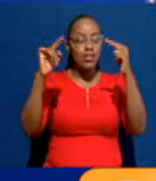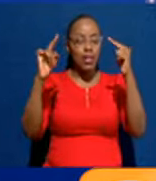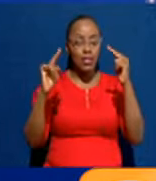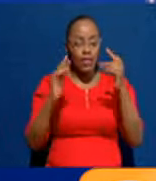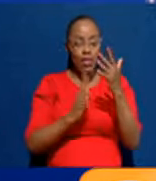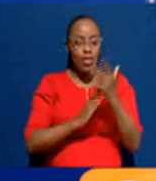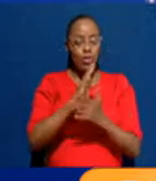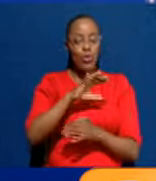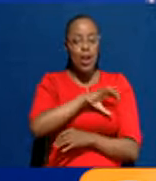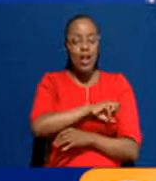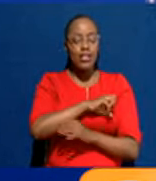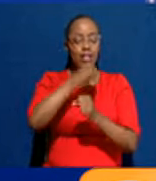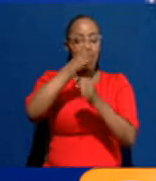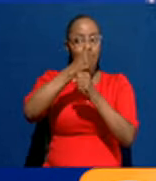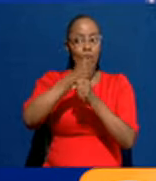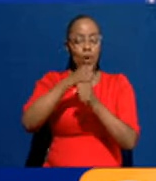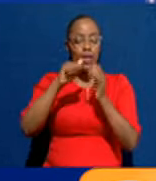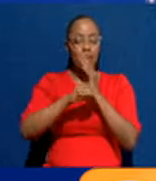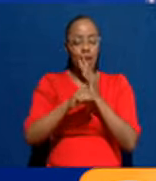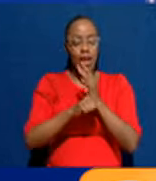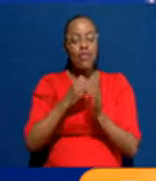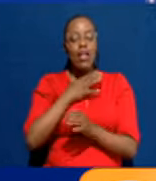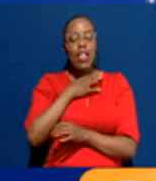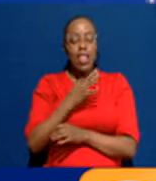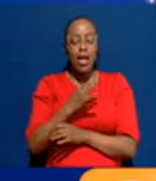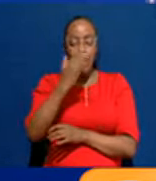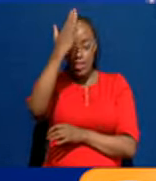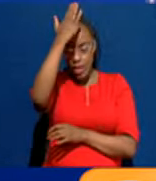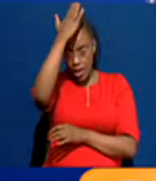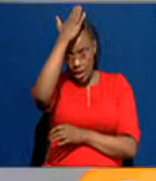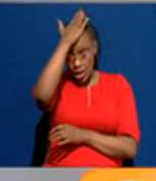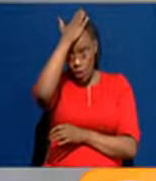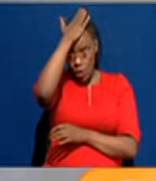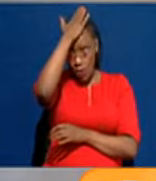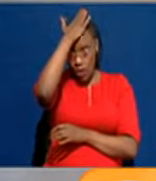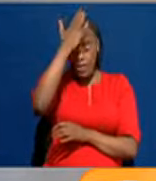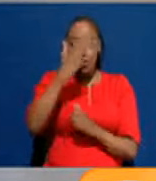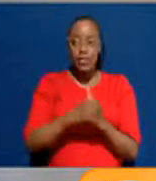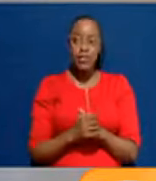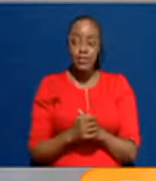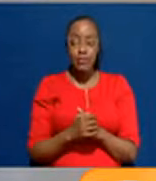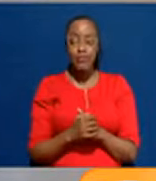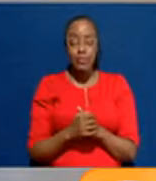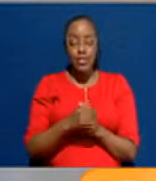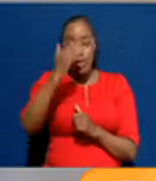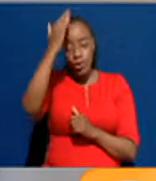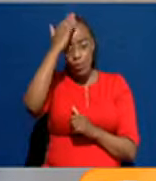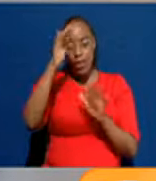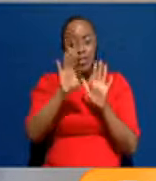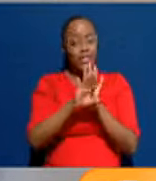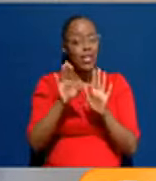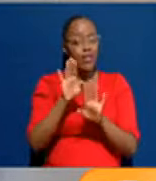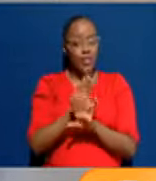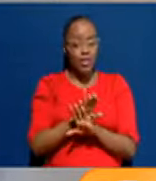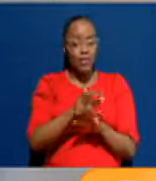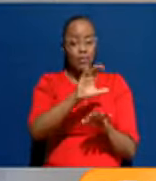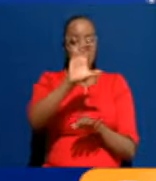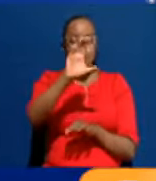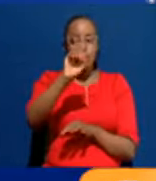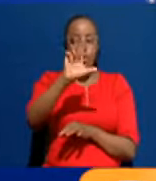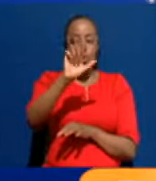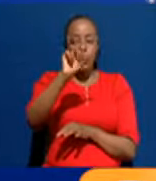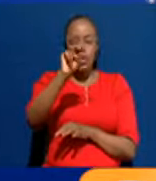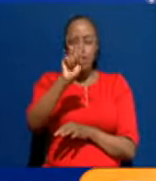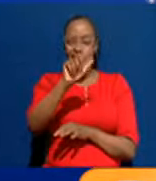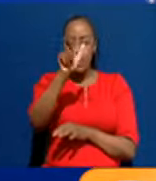through resilience and hard work. I like her humility too. Me too. Thank you. Humility is everything. Thanks. Collins Nyamunga,